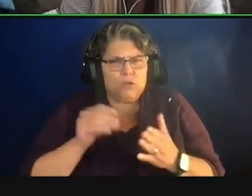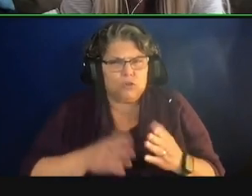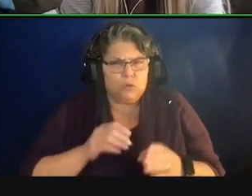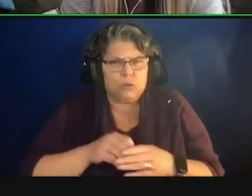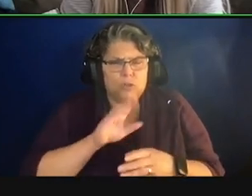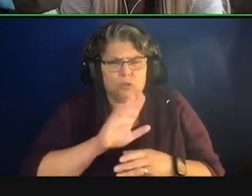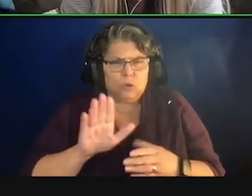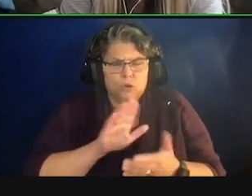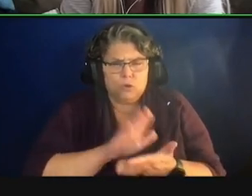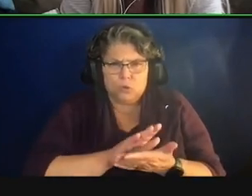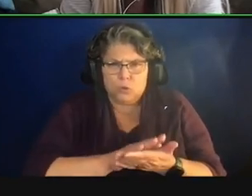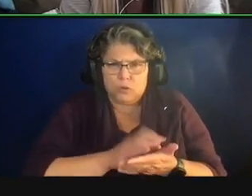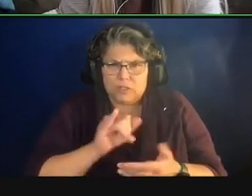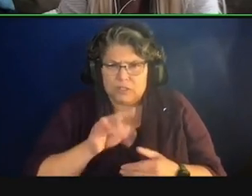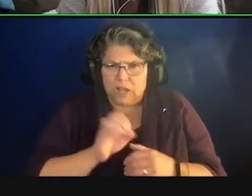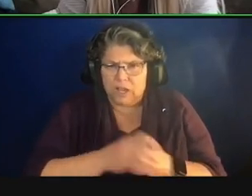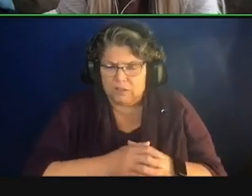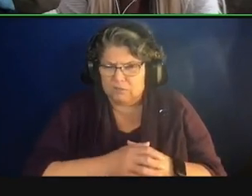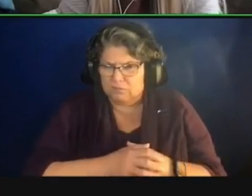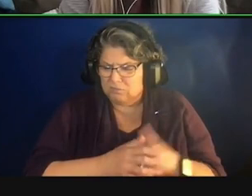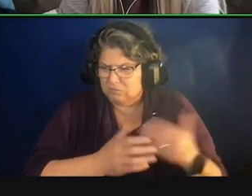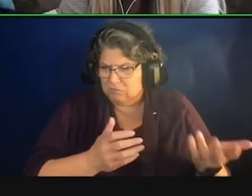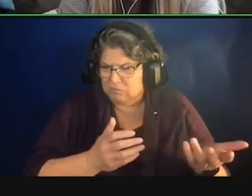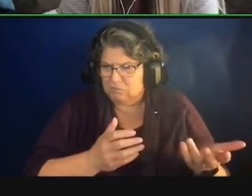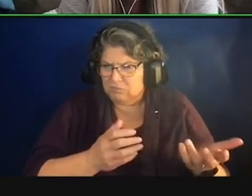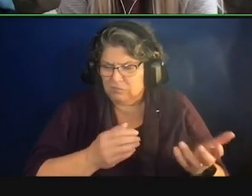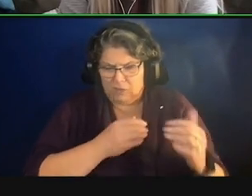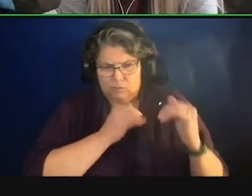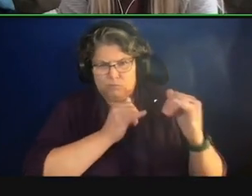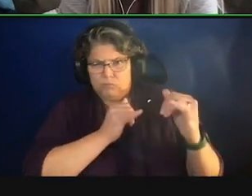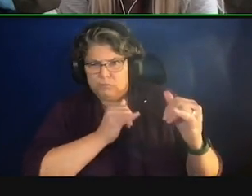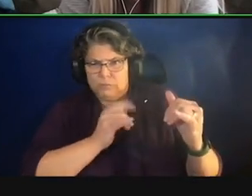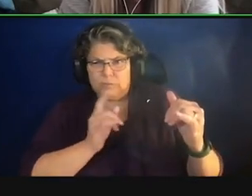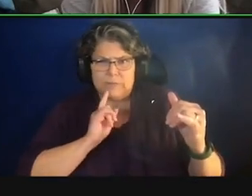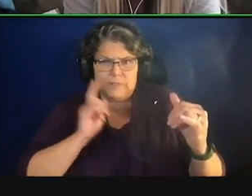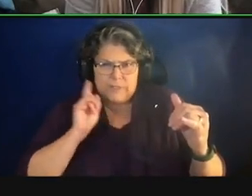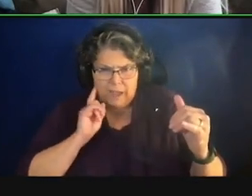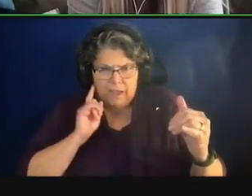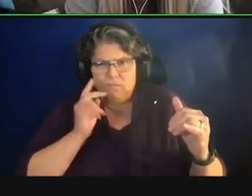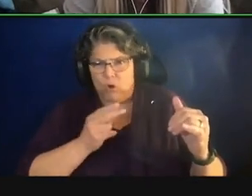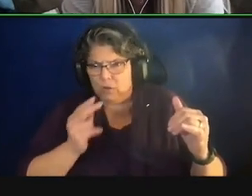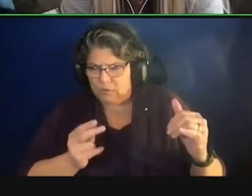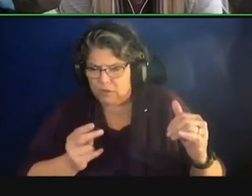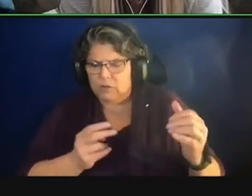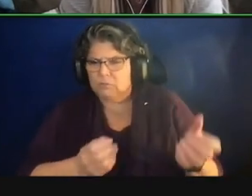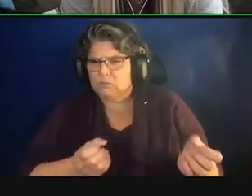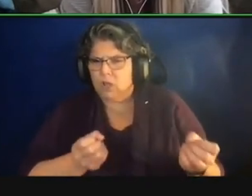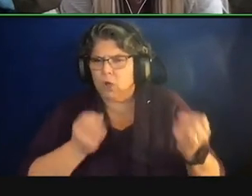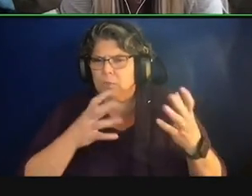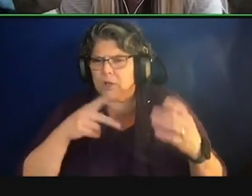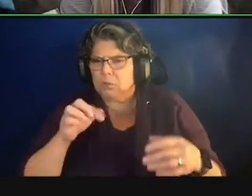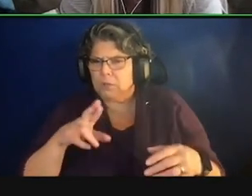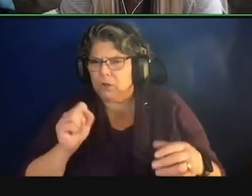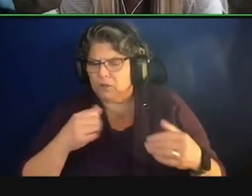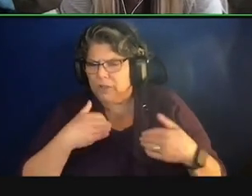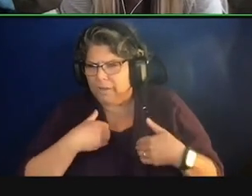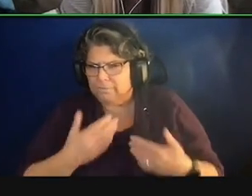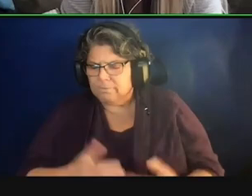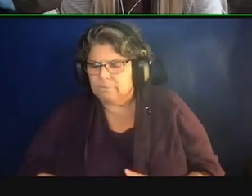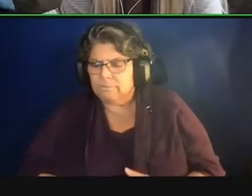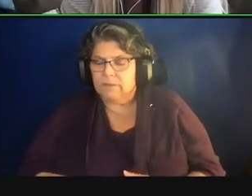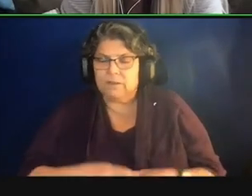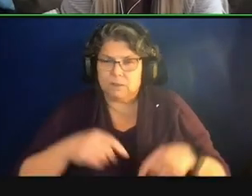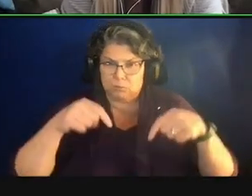many students are there that are like them who are also deaf or hard of hearing? Here in California, we